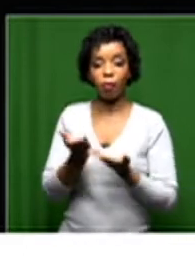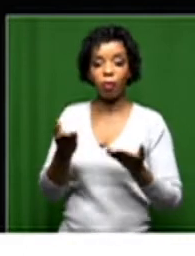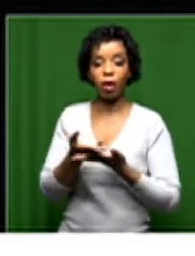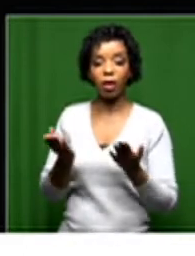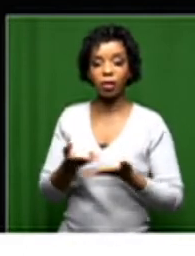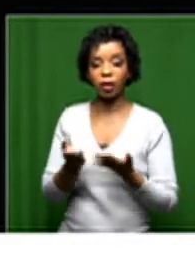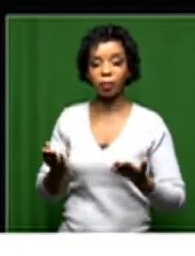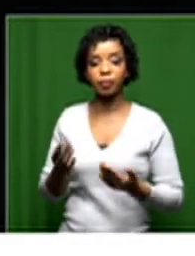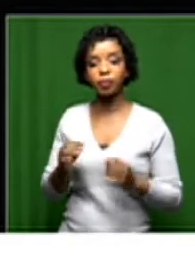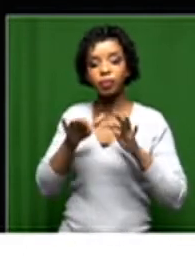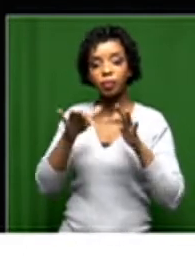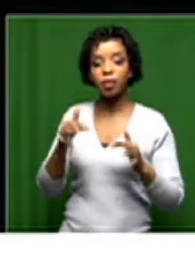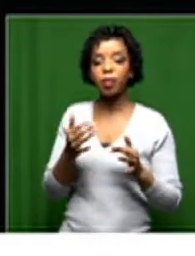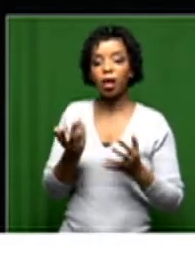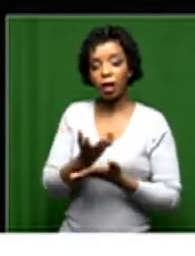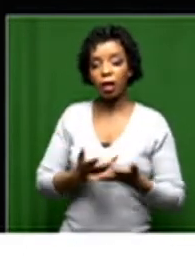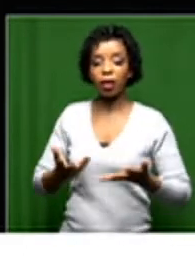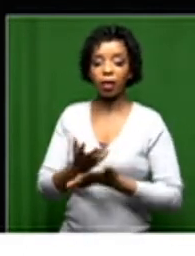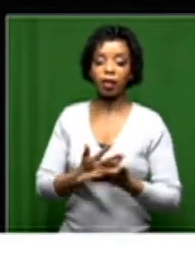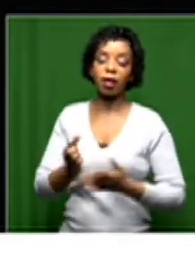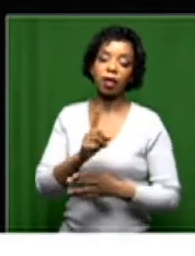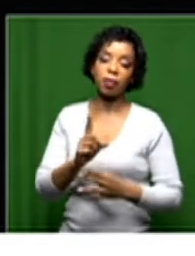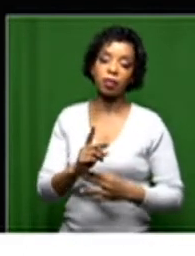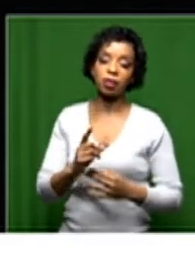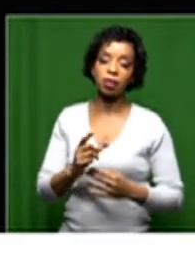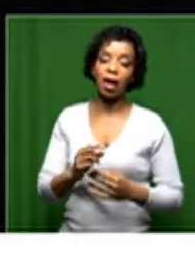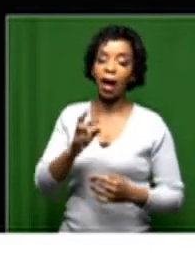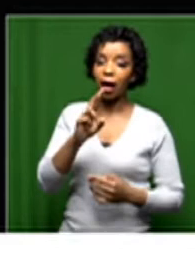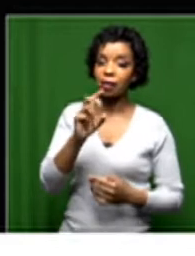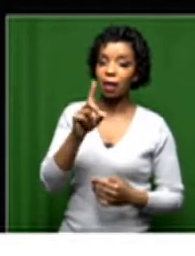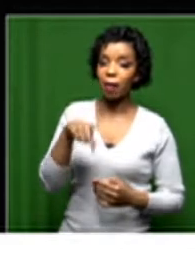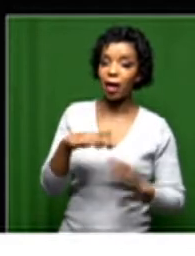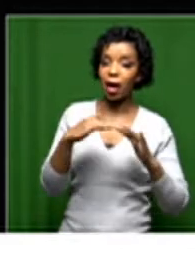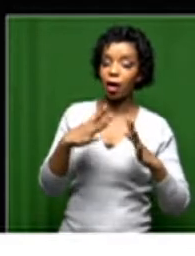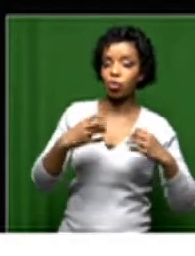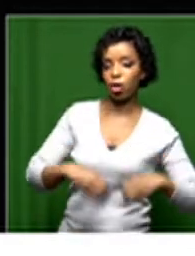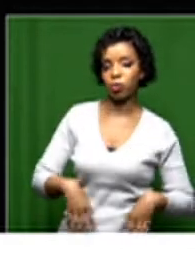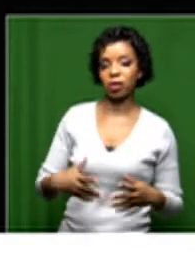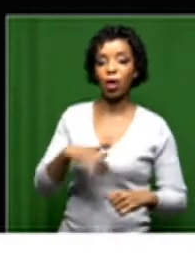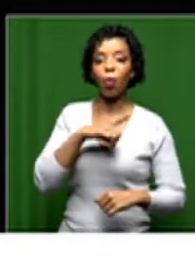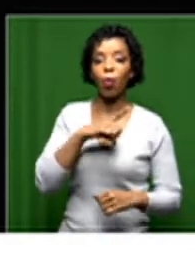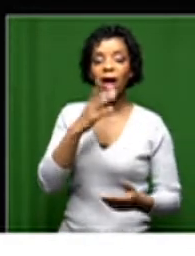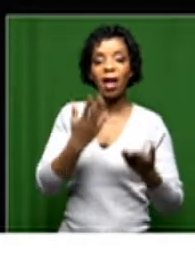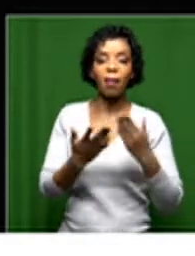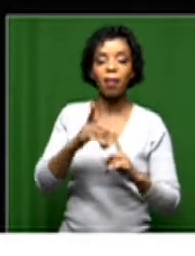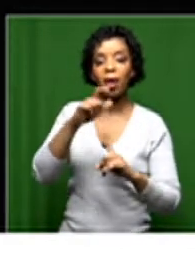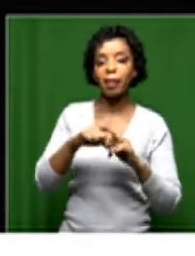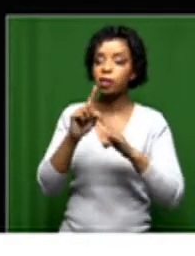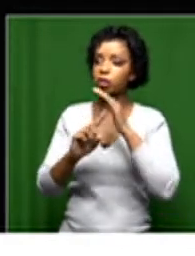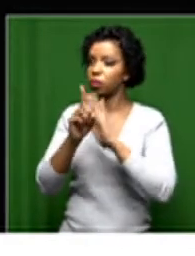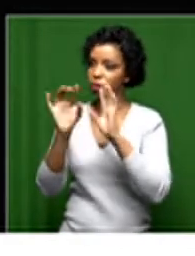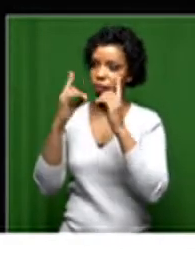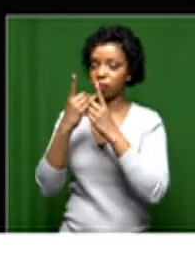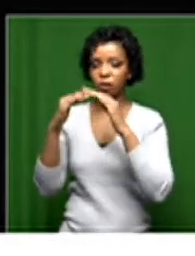people's stories, a lot of people have lost their RDP house because someone went to the Department of Housing and